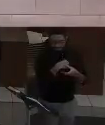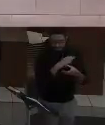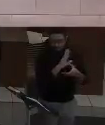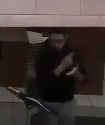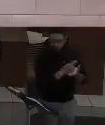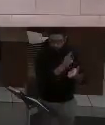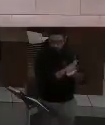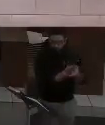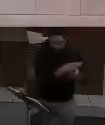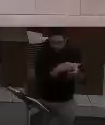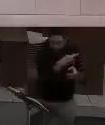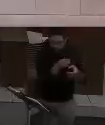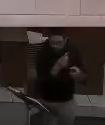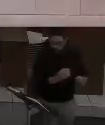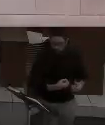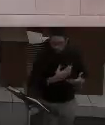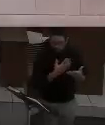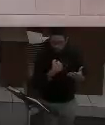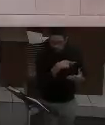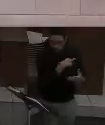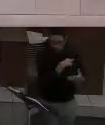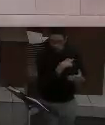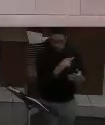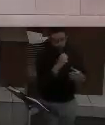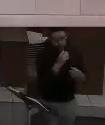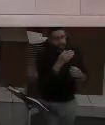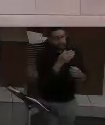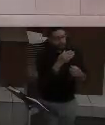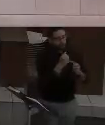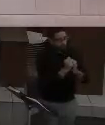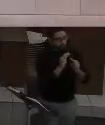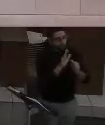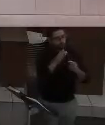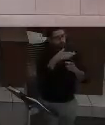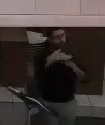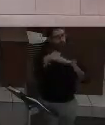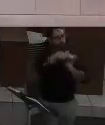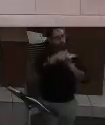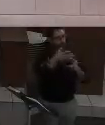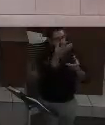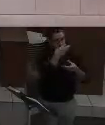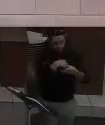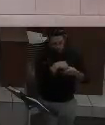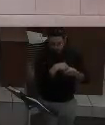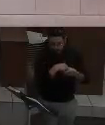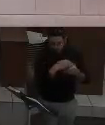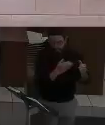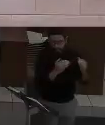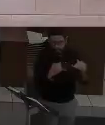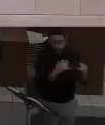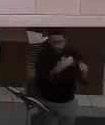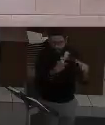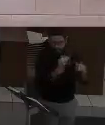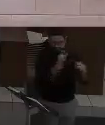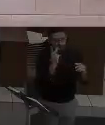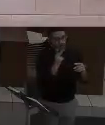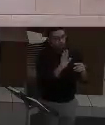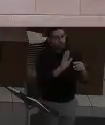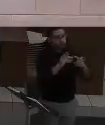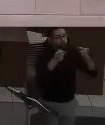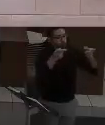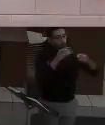us to be your healing presence in a hurting world. We expect to see your reign on earth as it